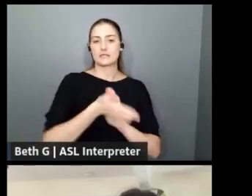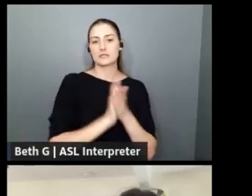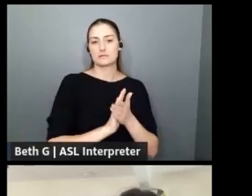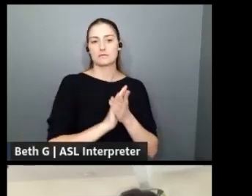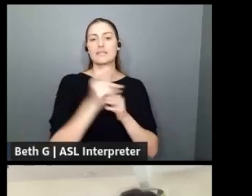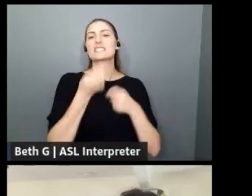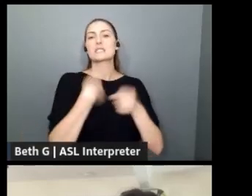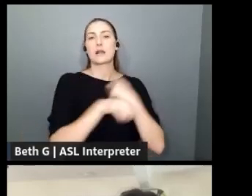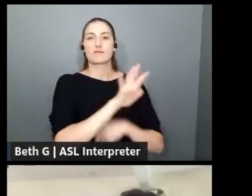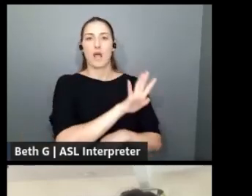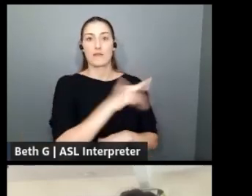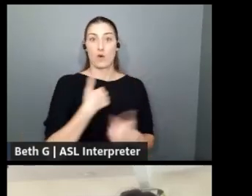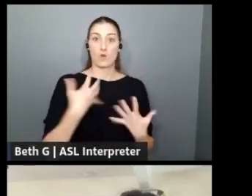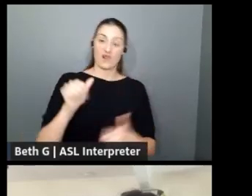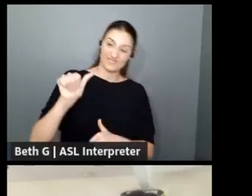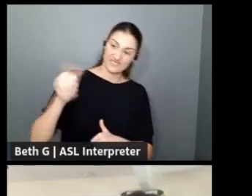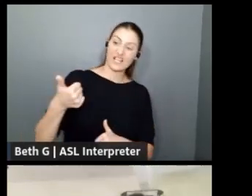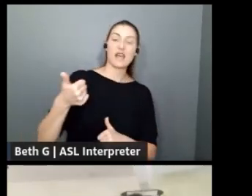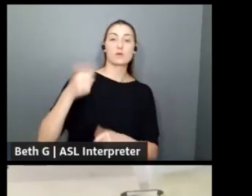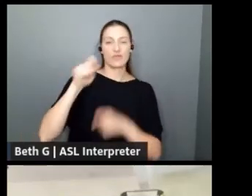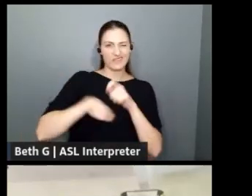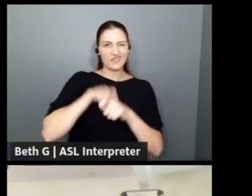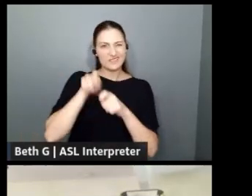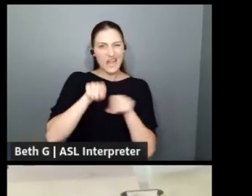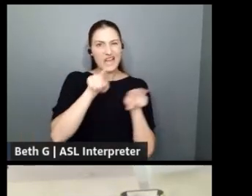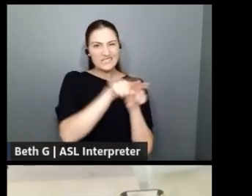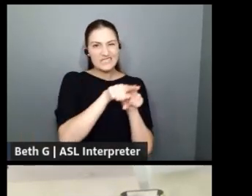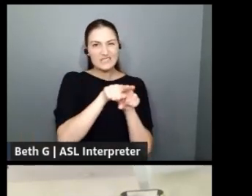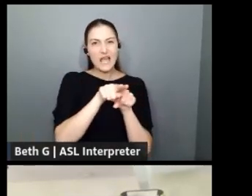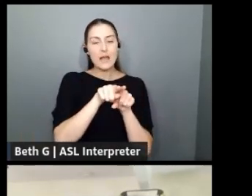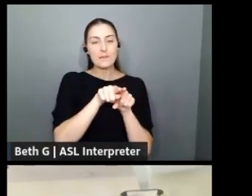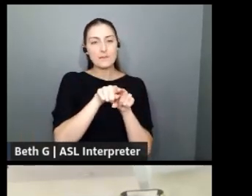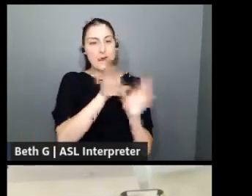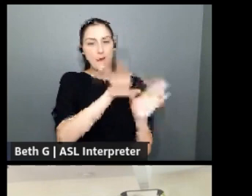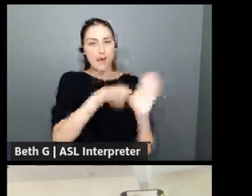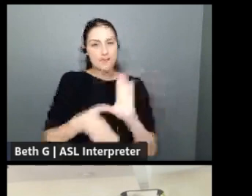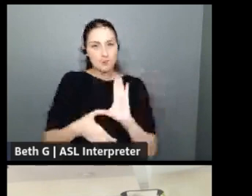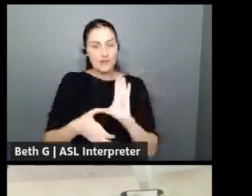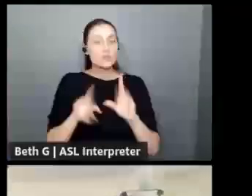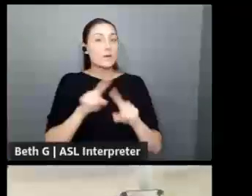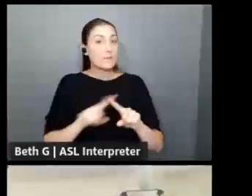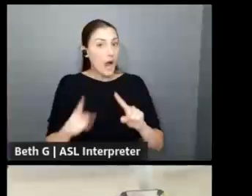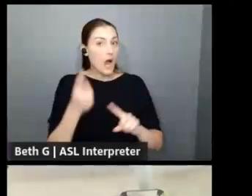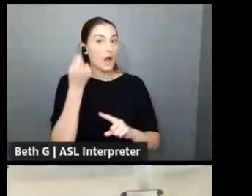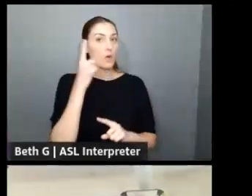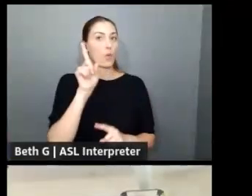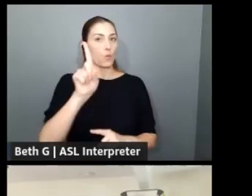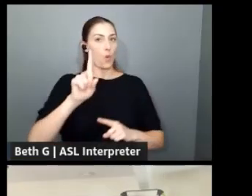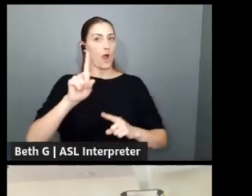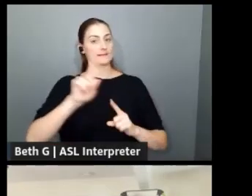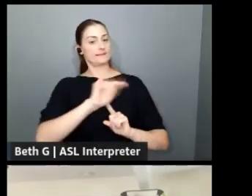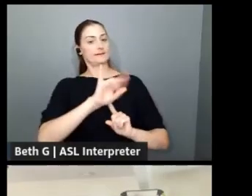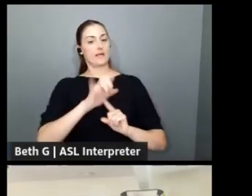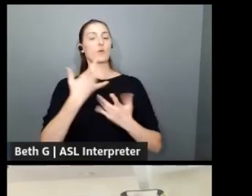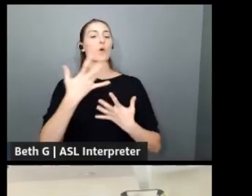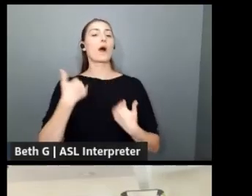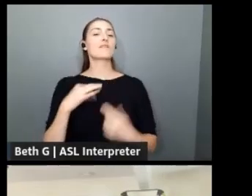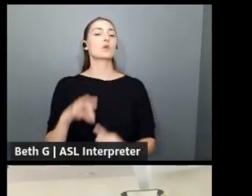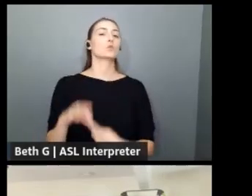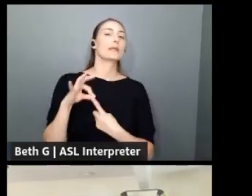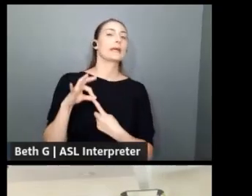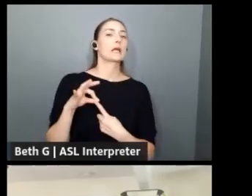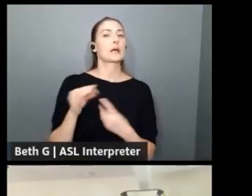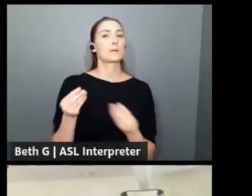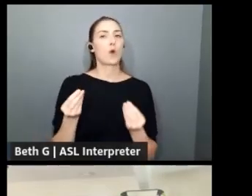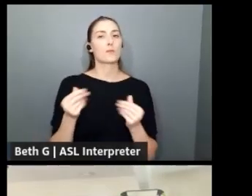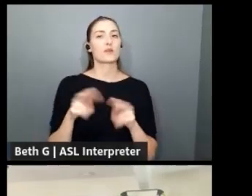with almost the exact same configuration, but just one of the tables I want it to have a unique property value. So you can